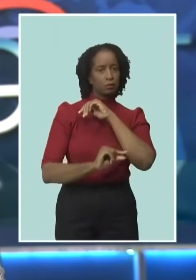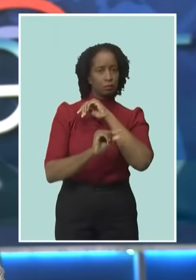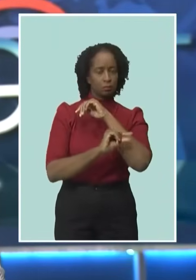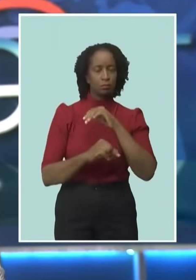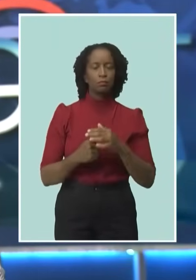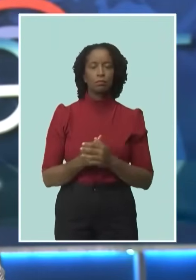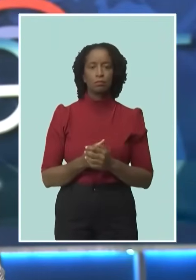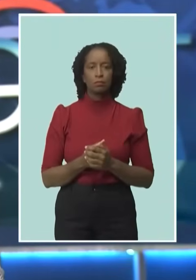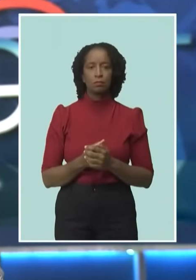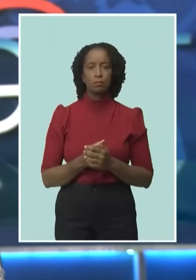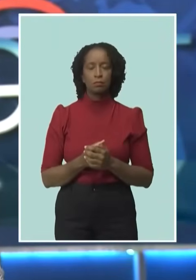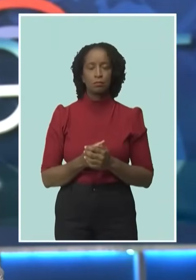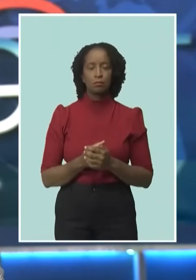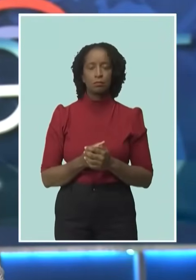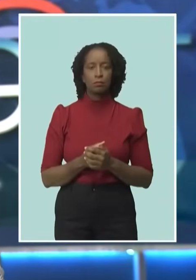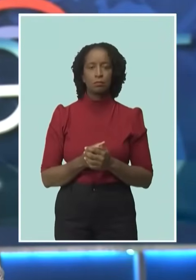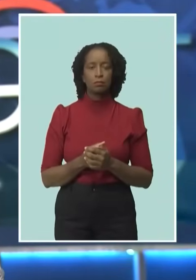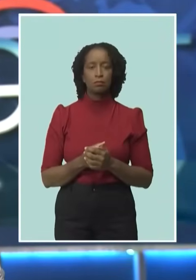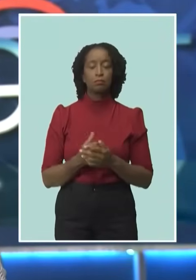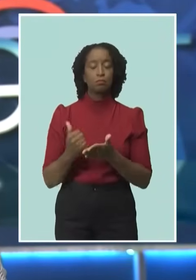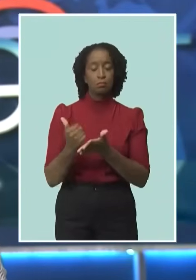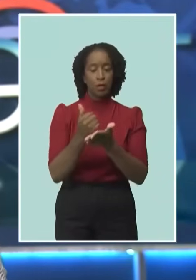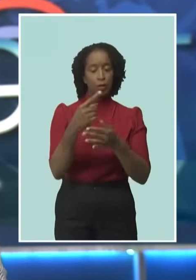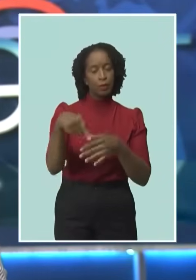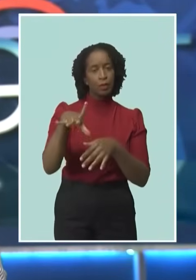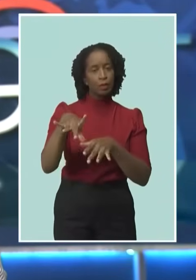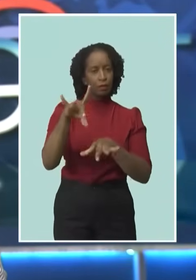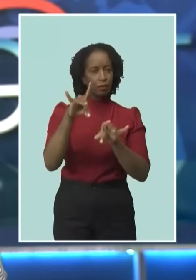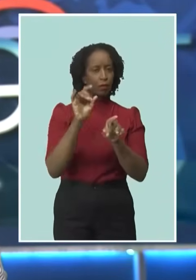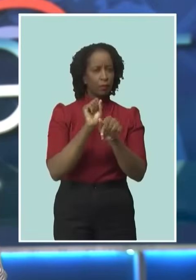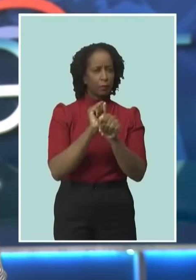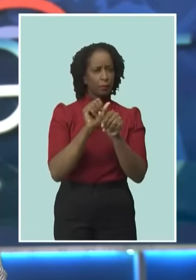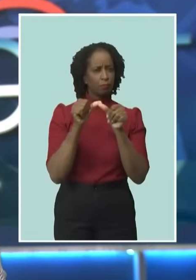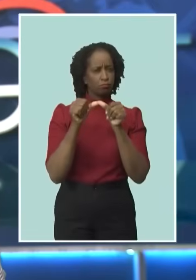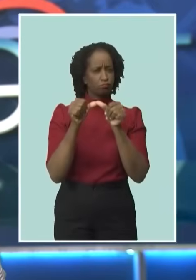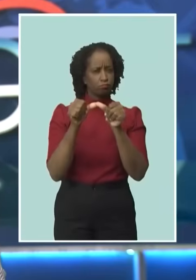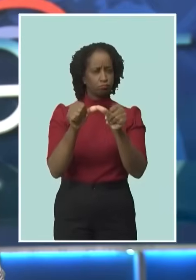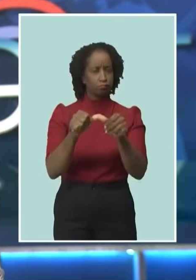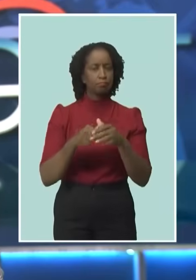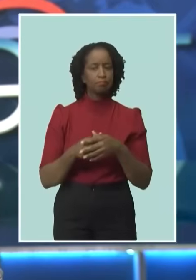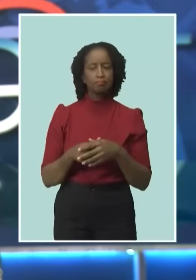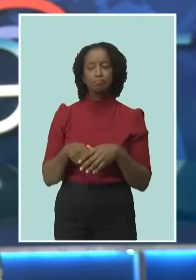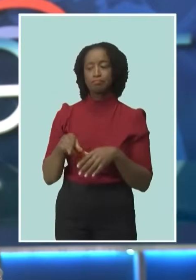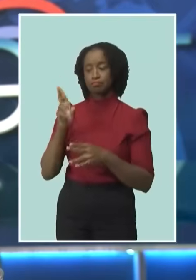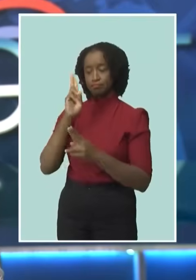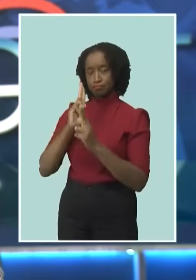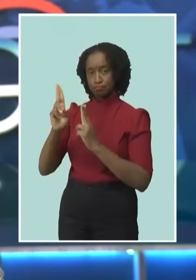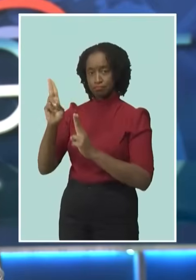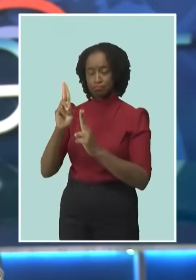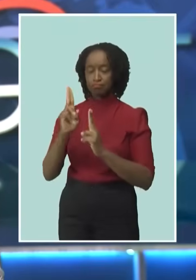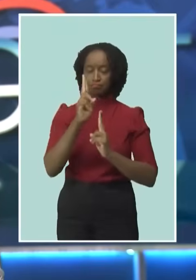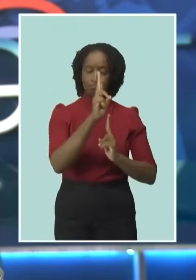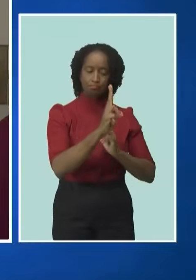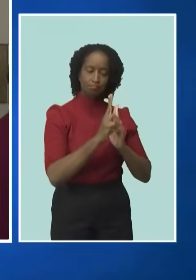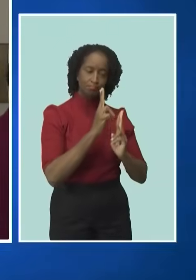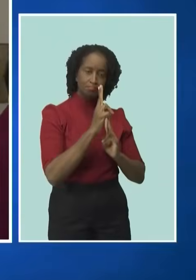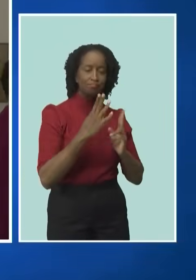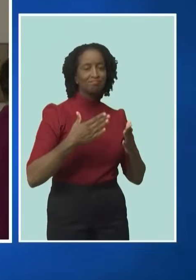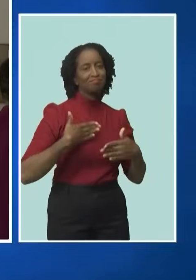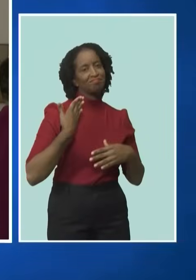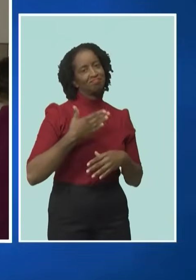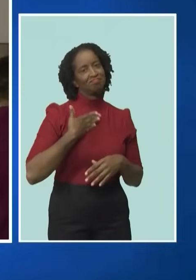many vulnerable persons in the parish. Mr. Brathwaite says he's pleased to receive the award. As